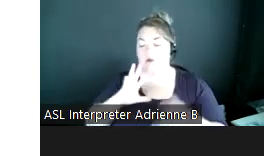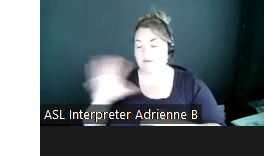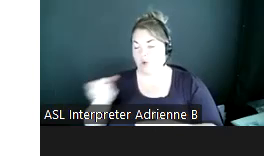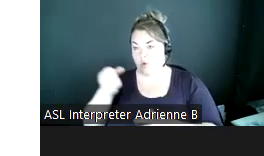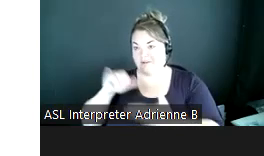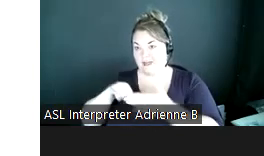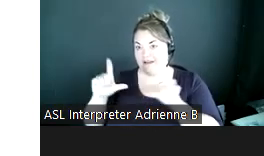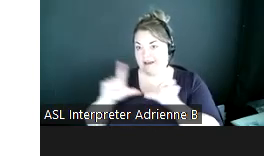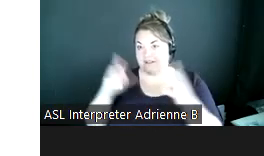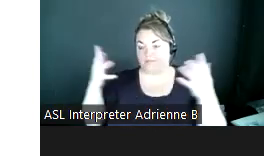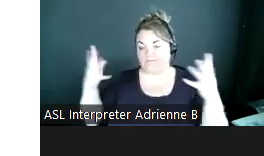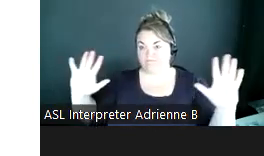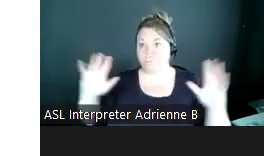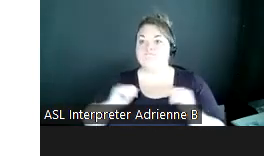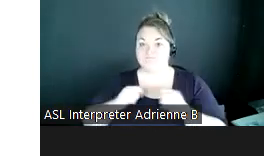license.